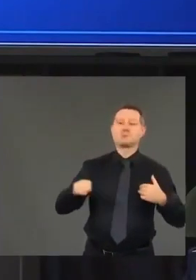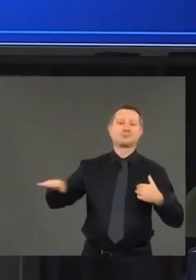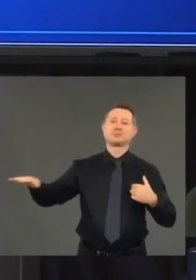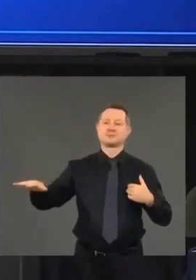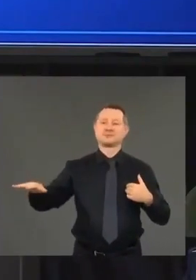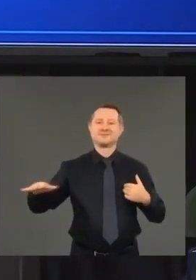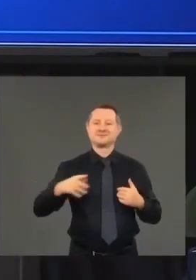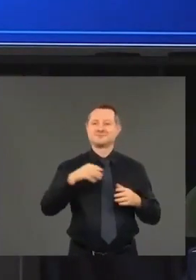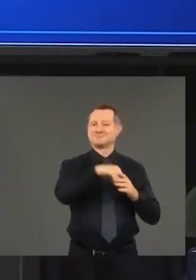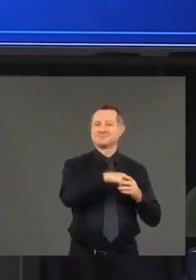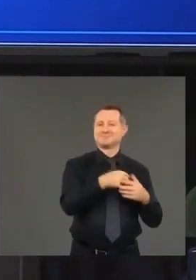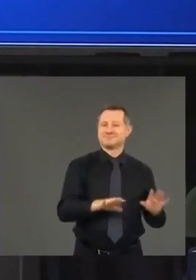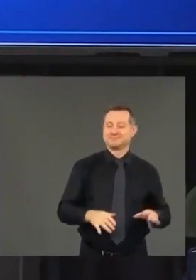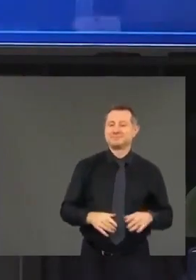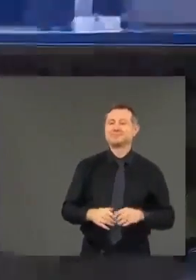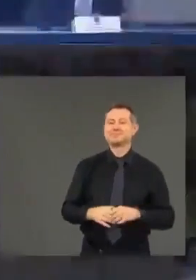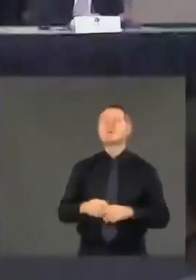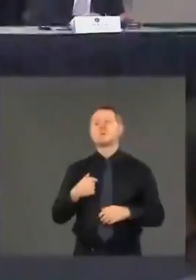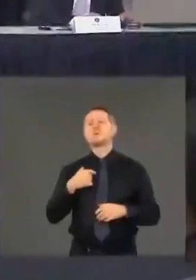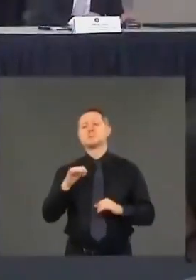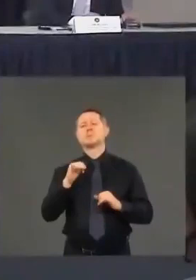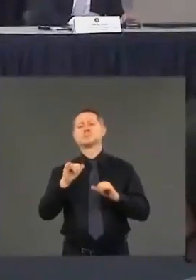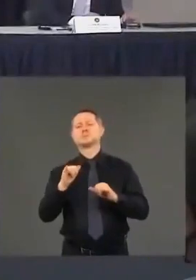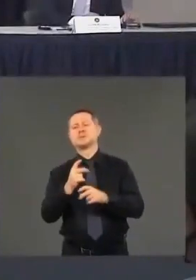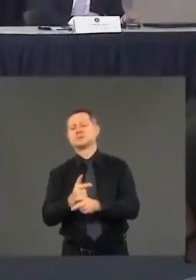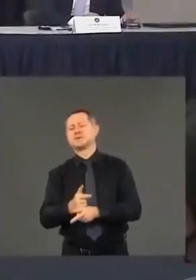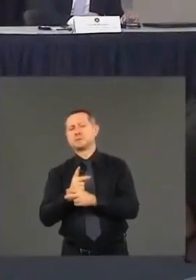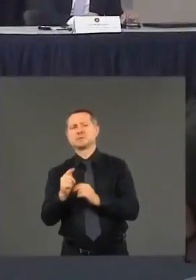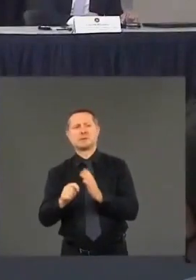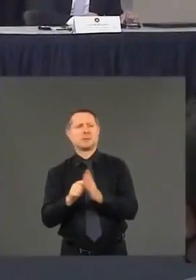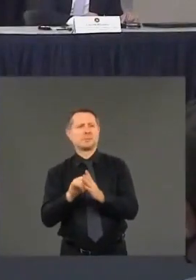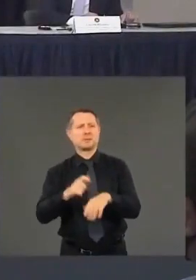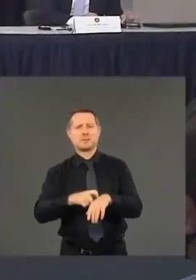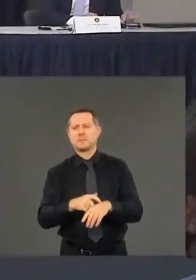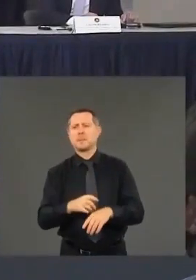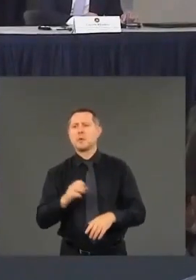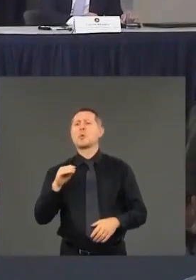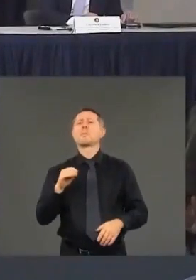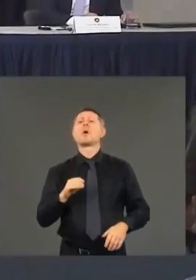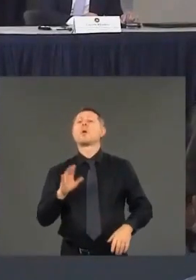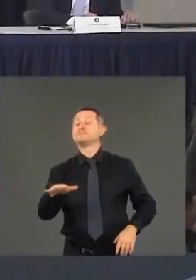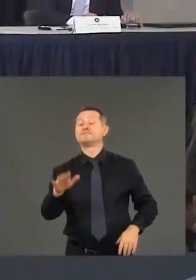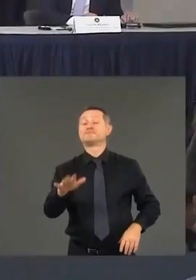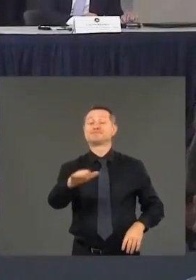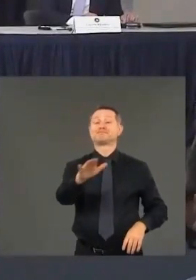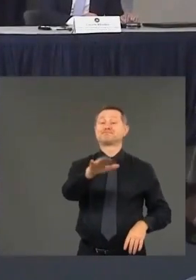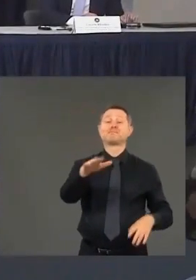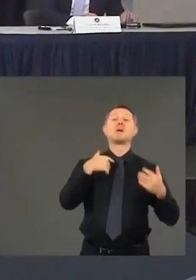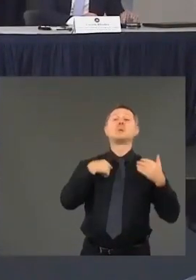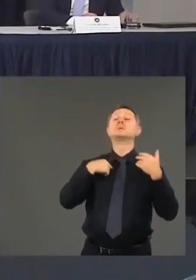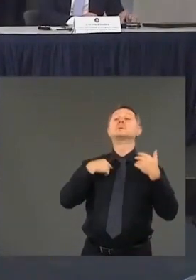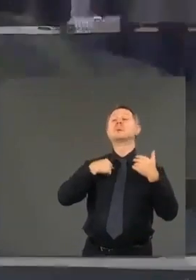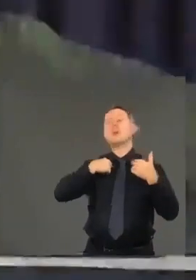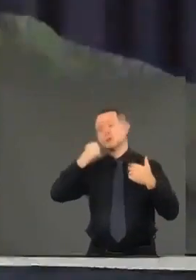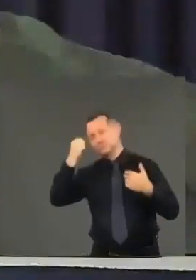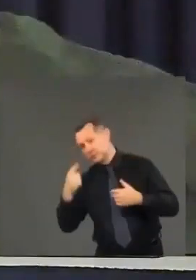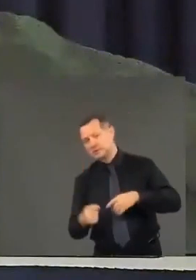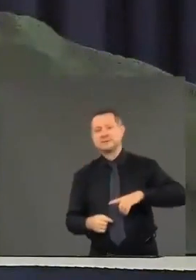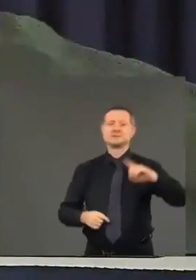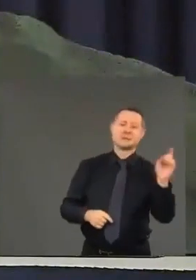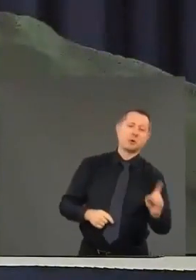something that was done out of an abundance of caution. Oh, look, what it was they were playing, look, I get politics, right? And I get the